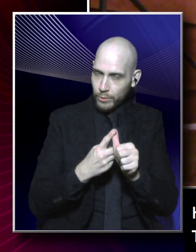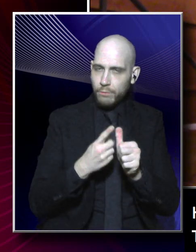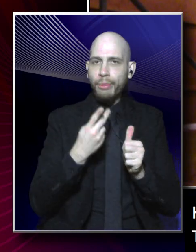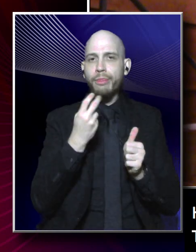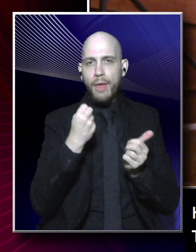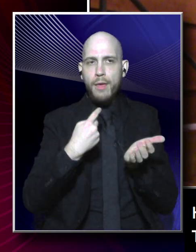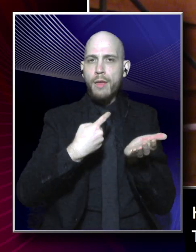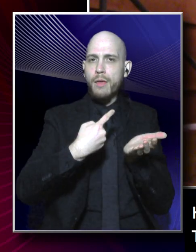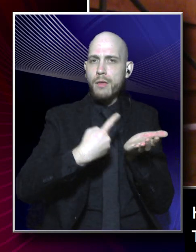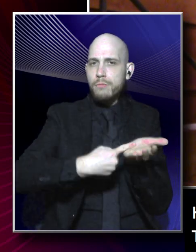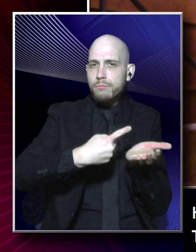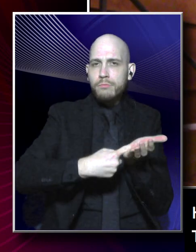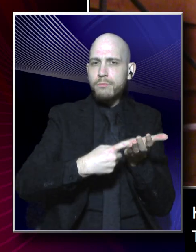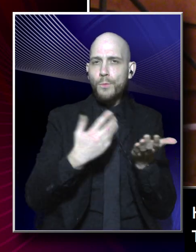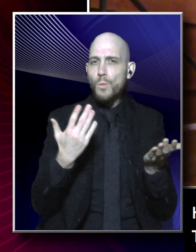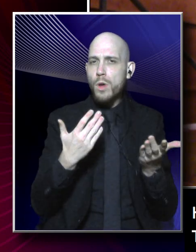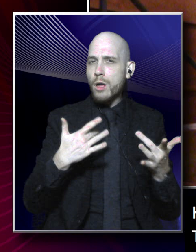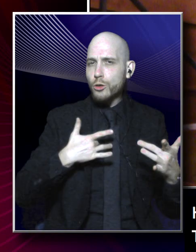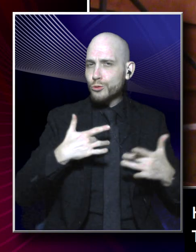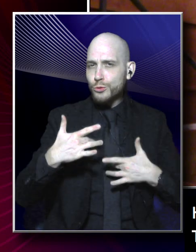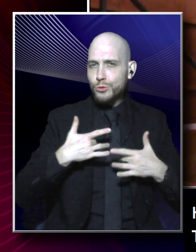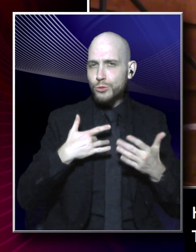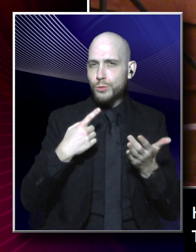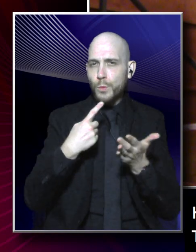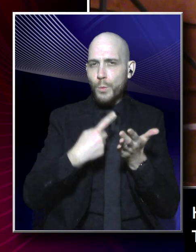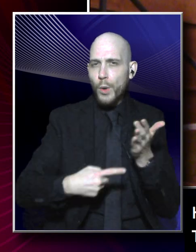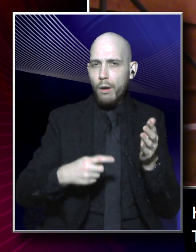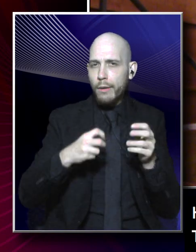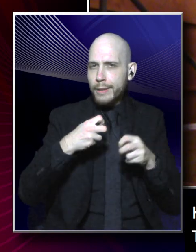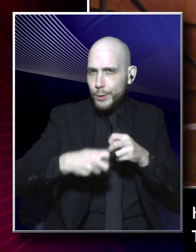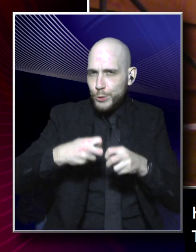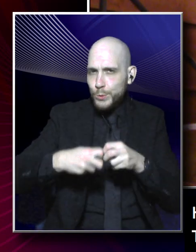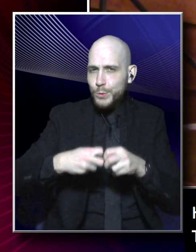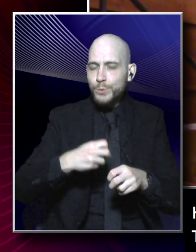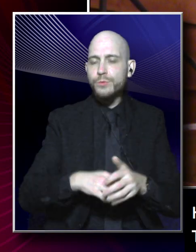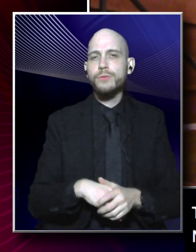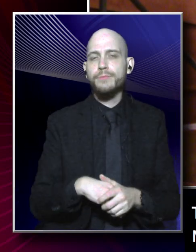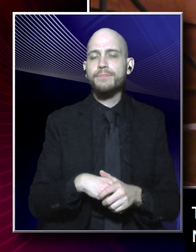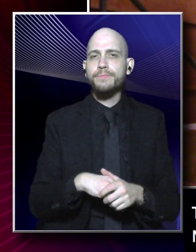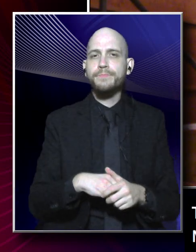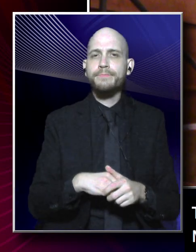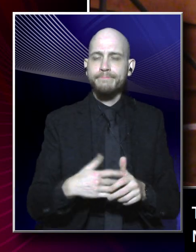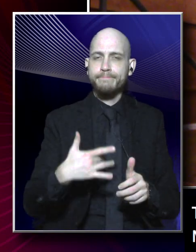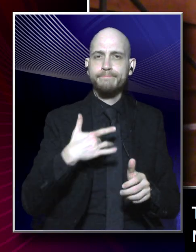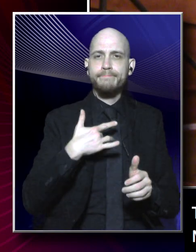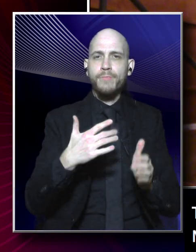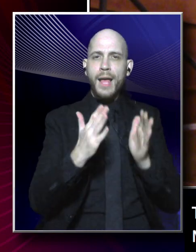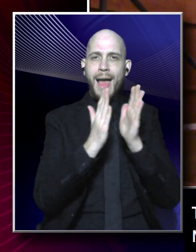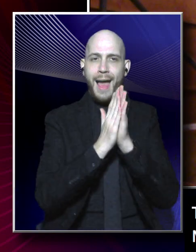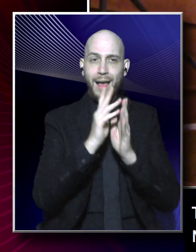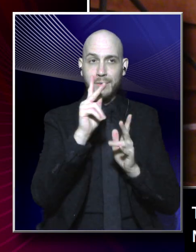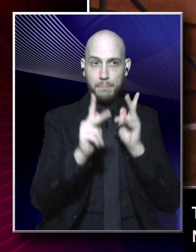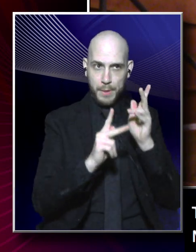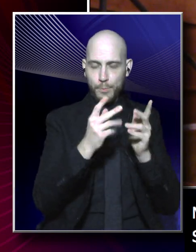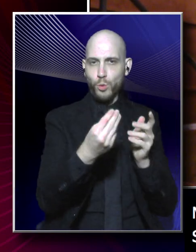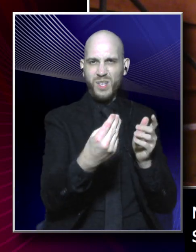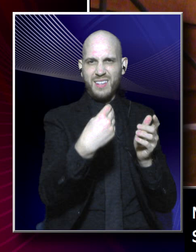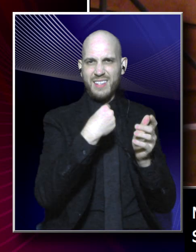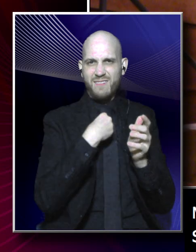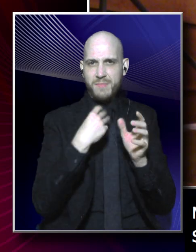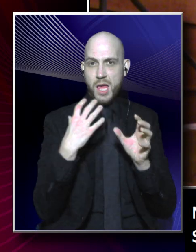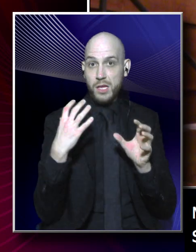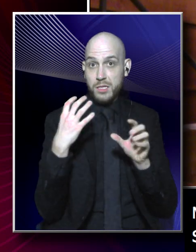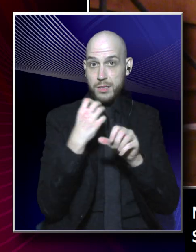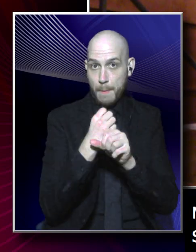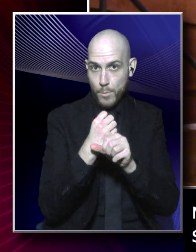and in most cases asking folks to sort of come up with a summary and a chronology of what they believe